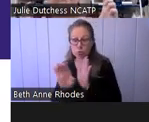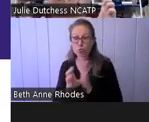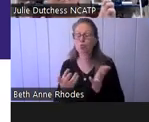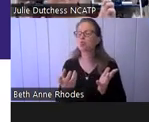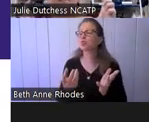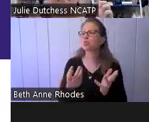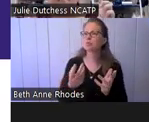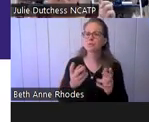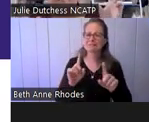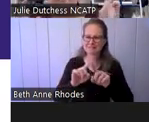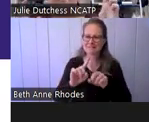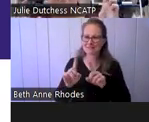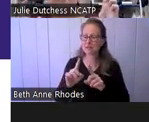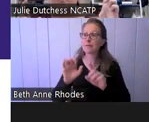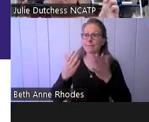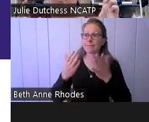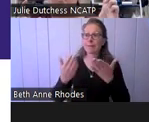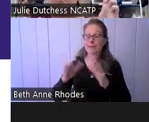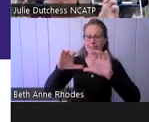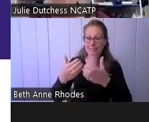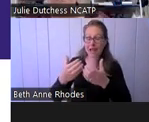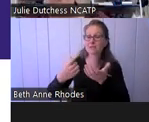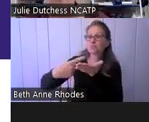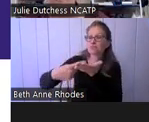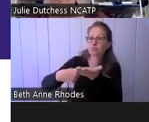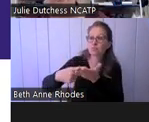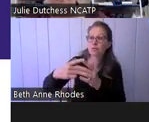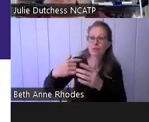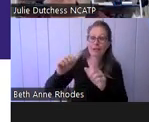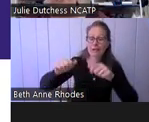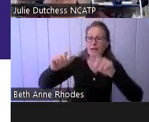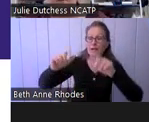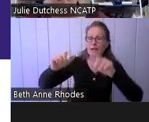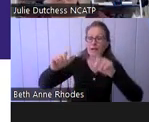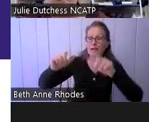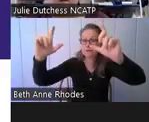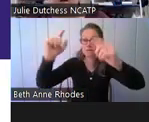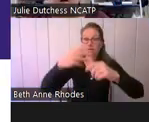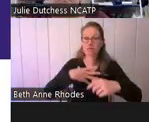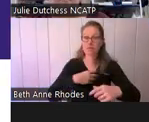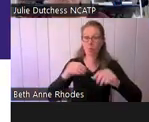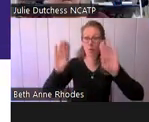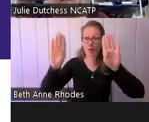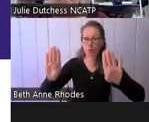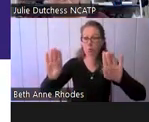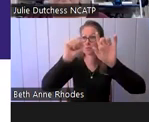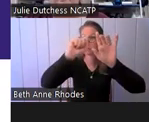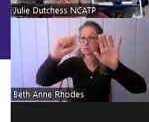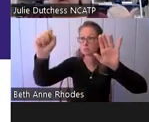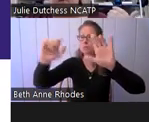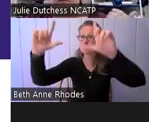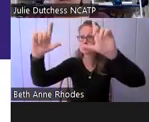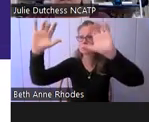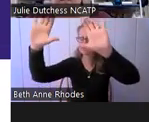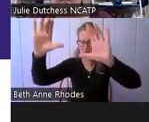a class discussion, they could take a picture of the whiteboard and put it in with their notes, paper handouts, they could do